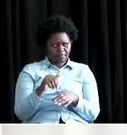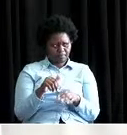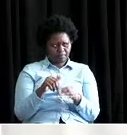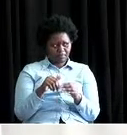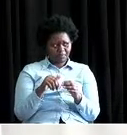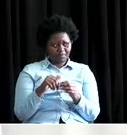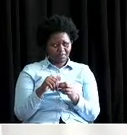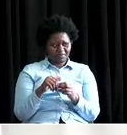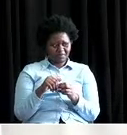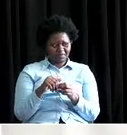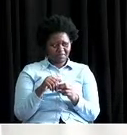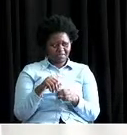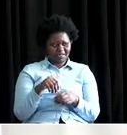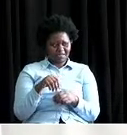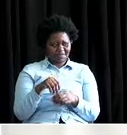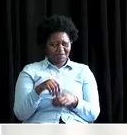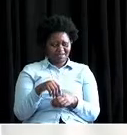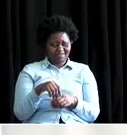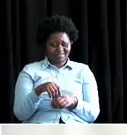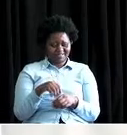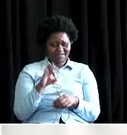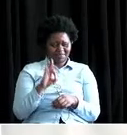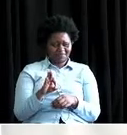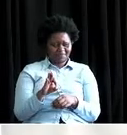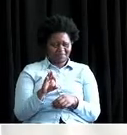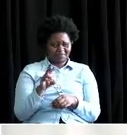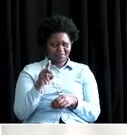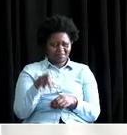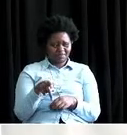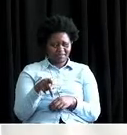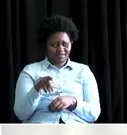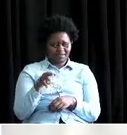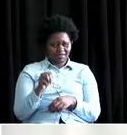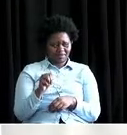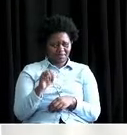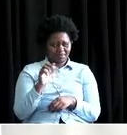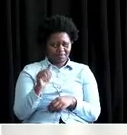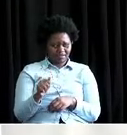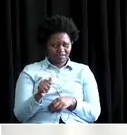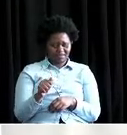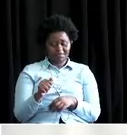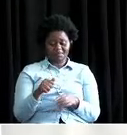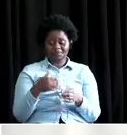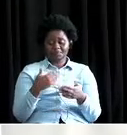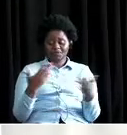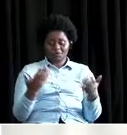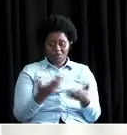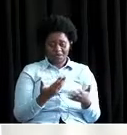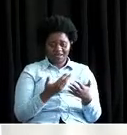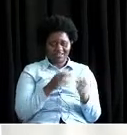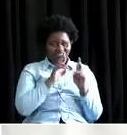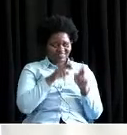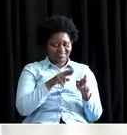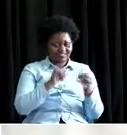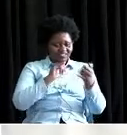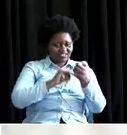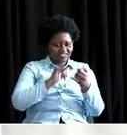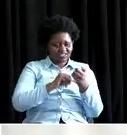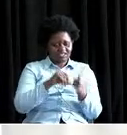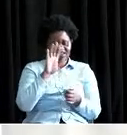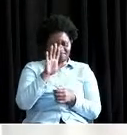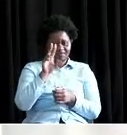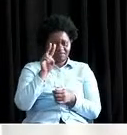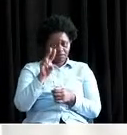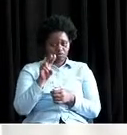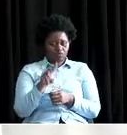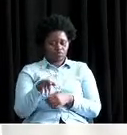the SDPIP, which is part of the supplementary report, where section